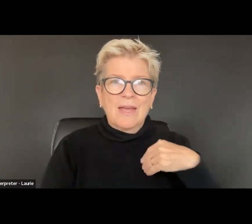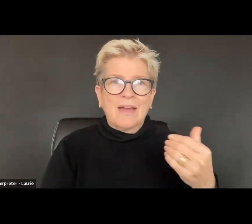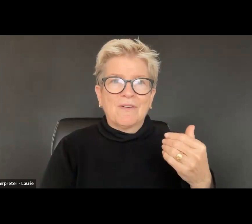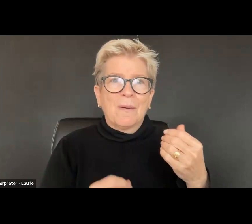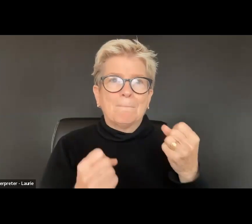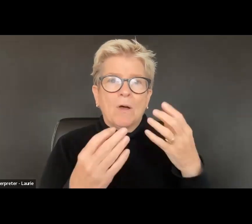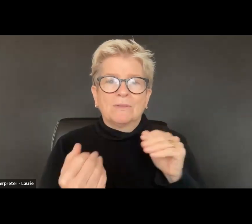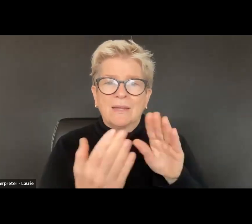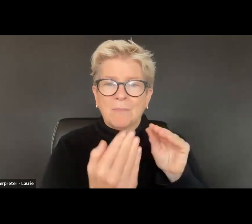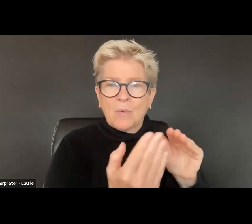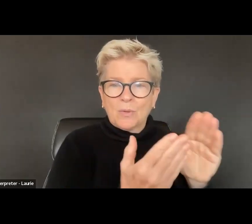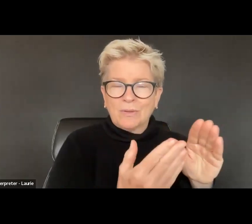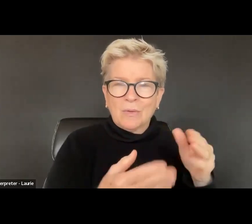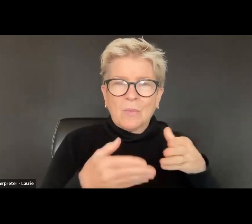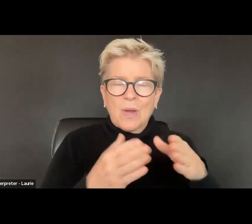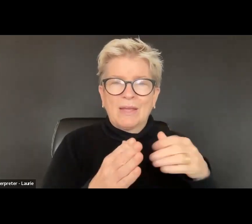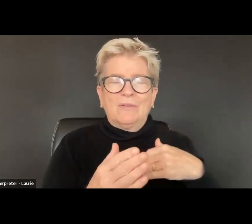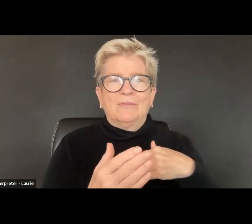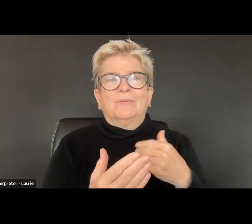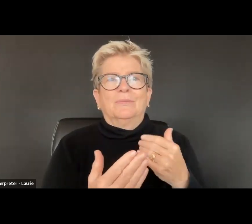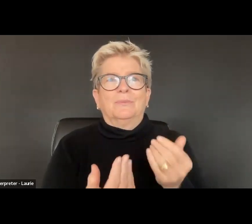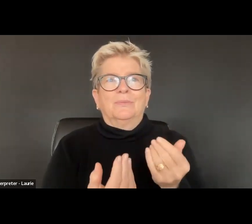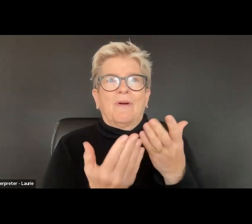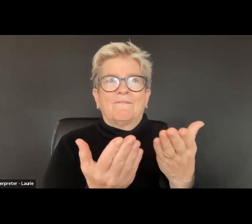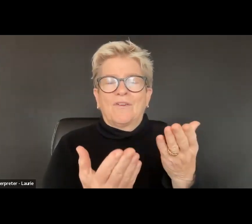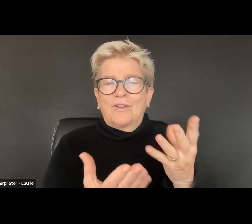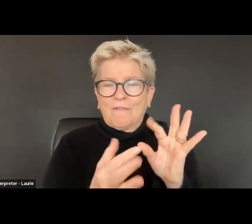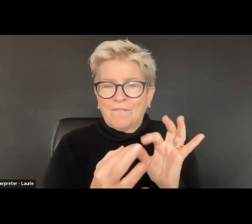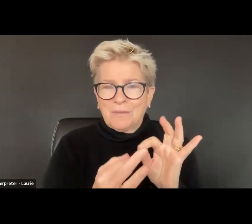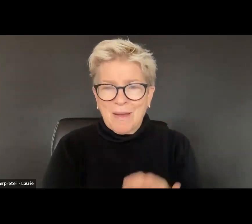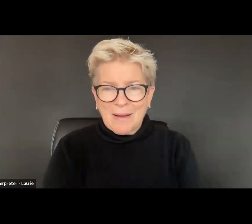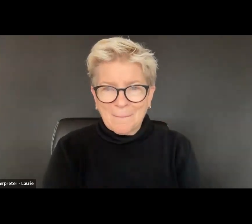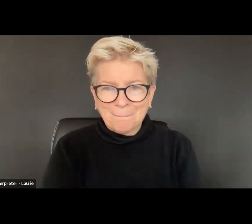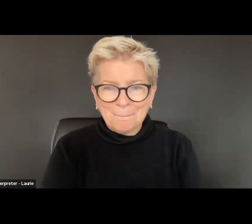modal way of reviewing and providing feedback and listening to others.